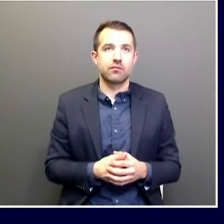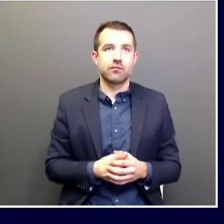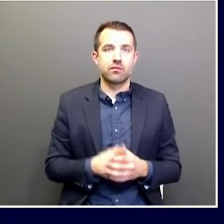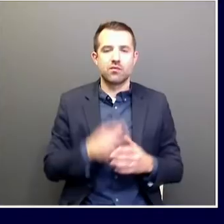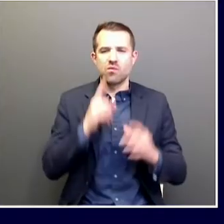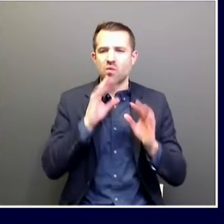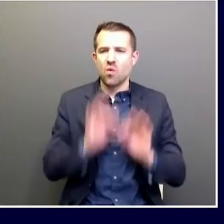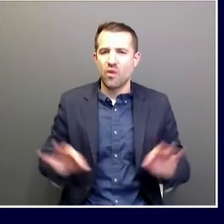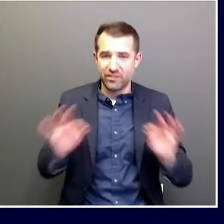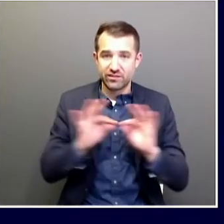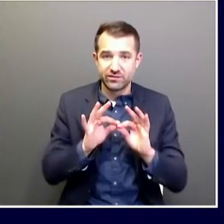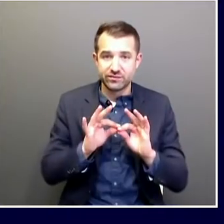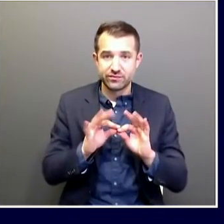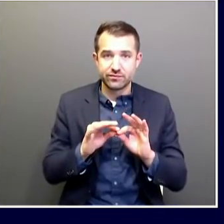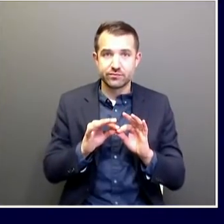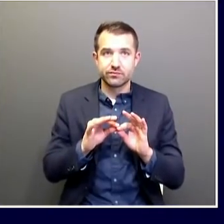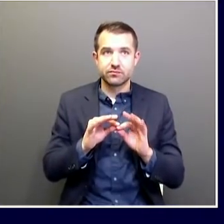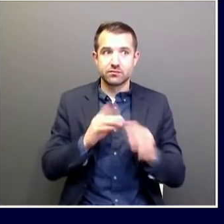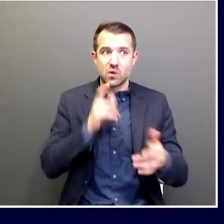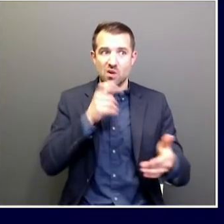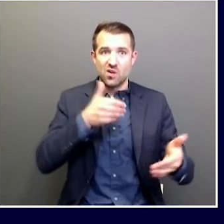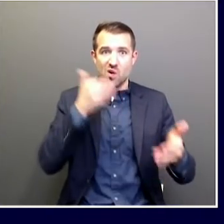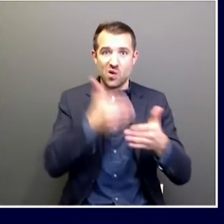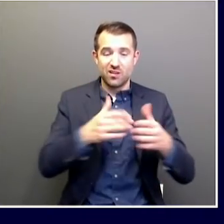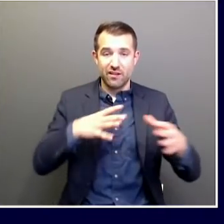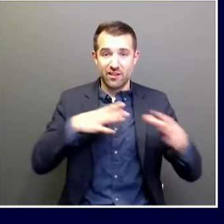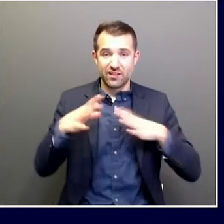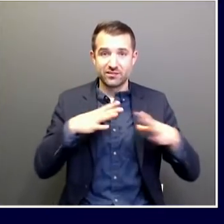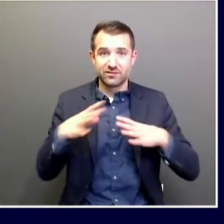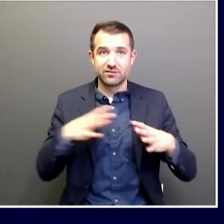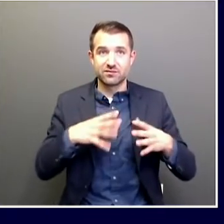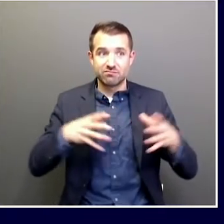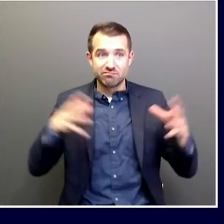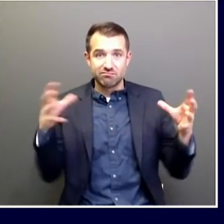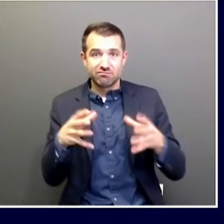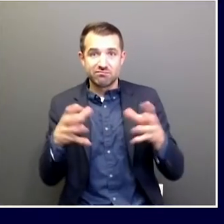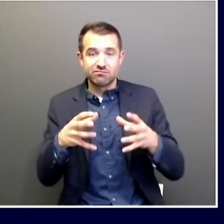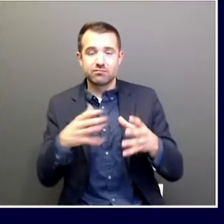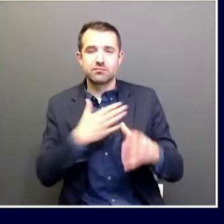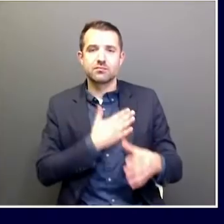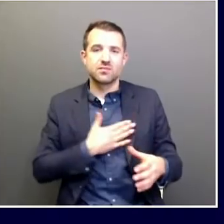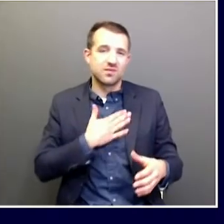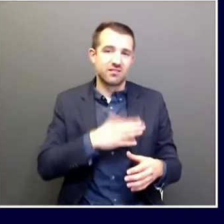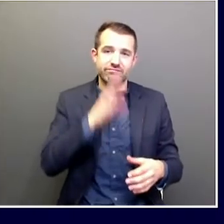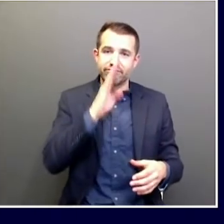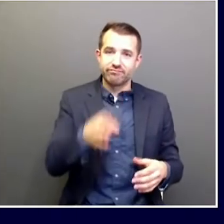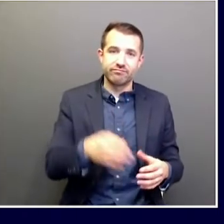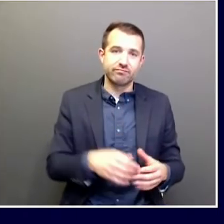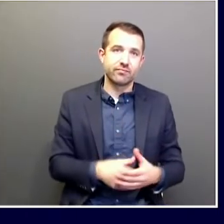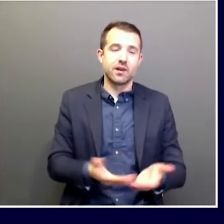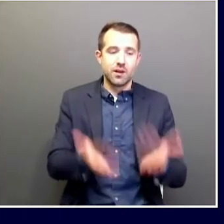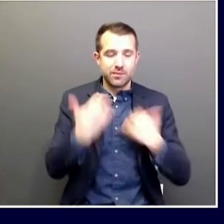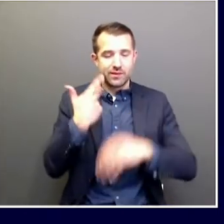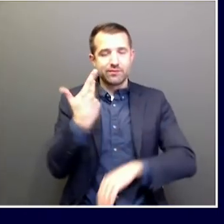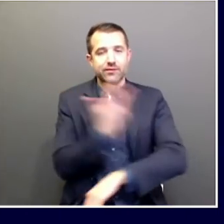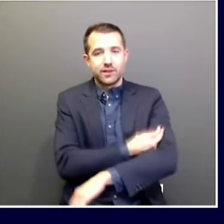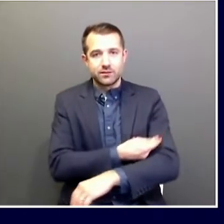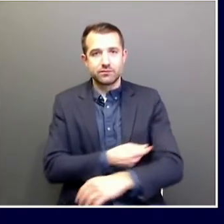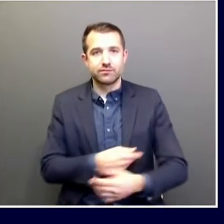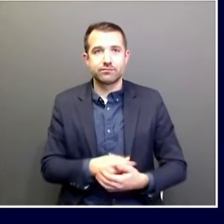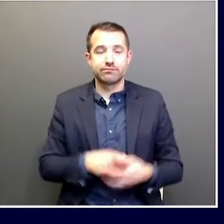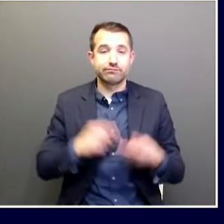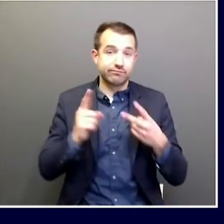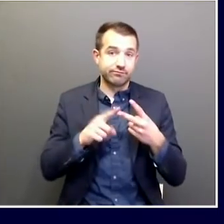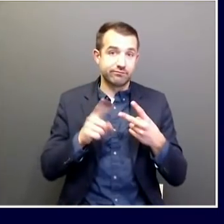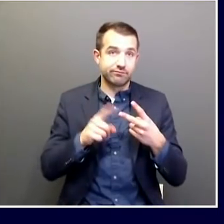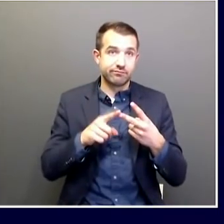especially as we go into the holiday season. The second thing that you can do is to ask folks to test before they come over. The